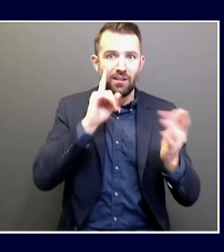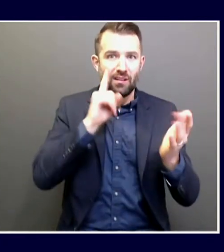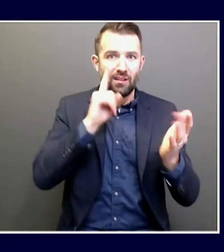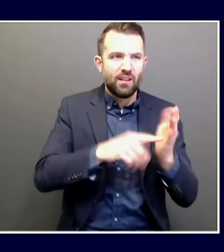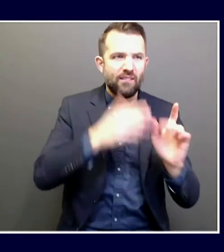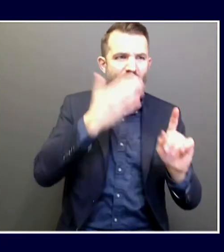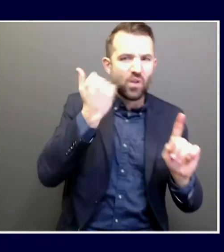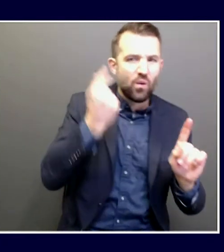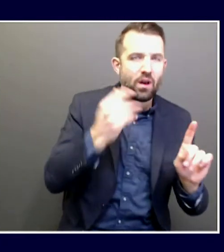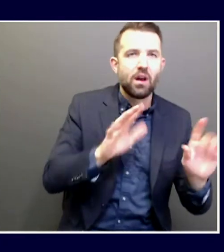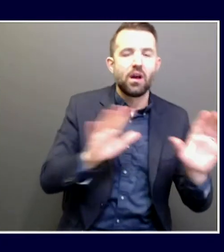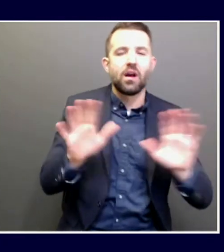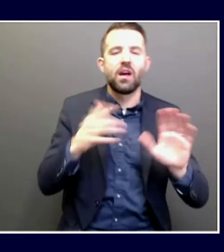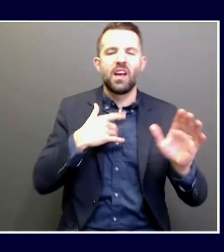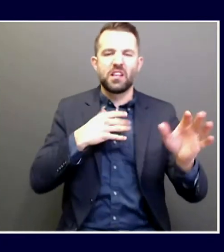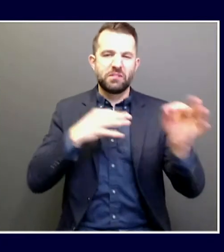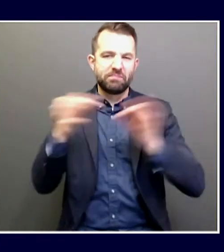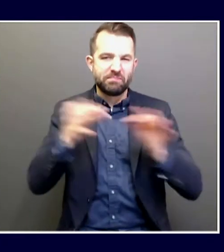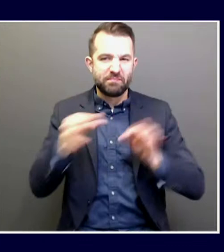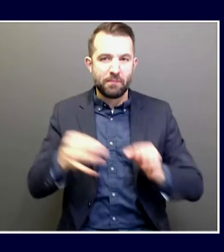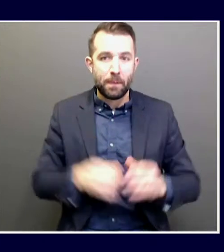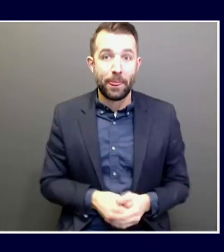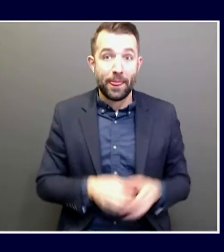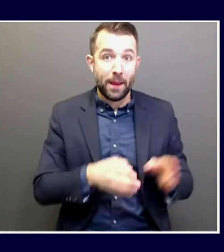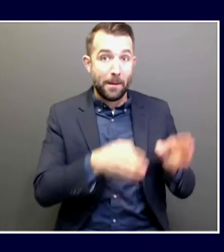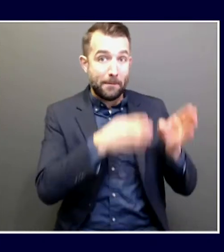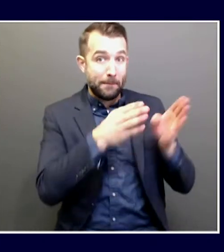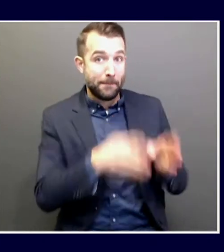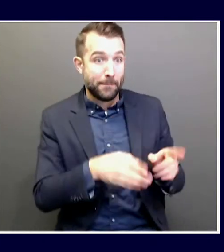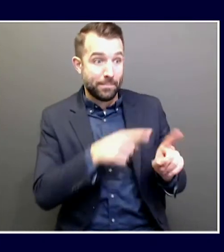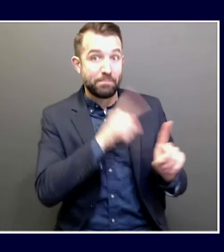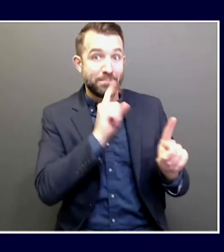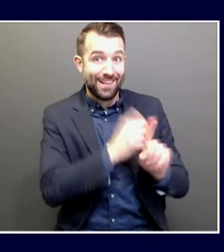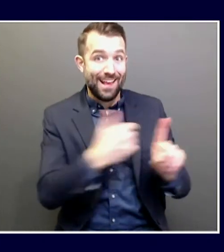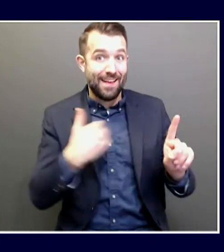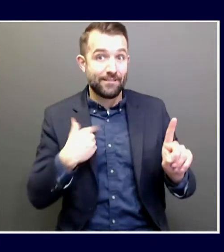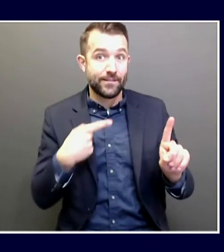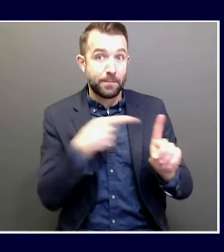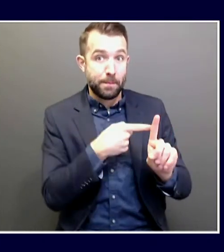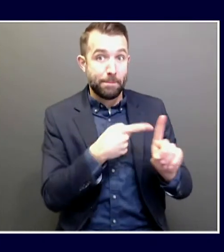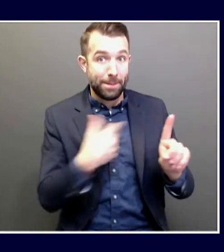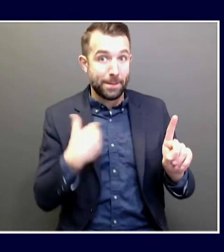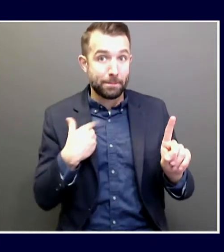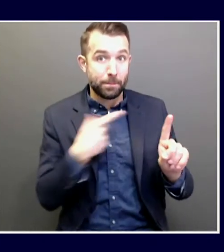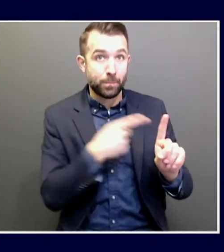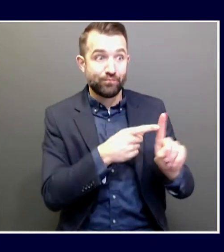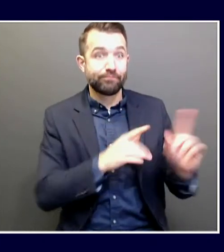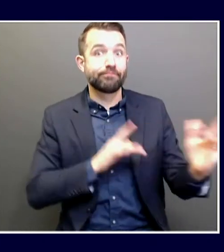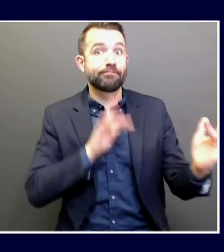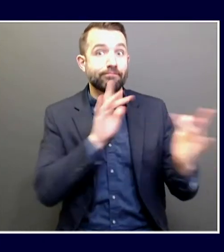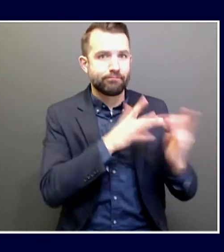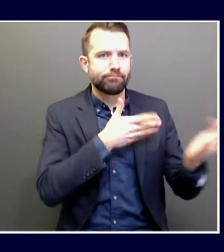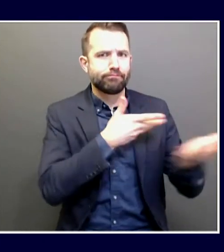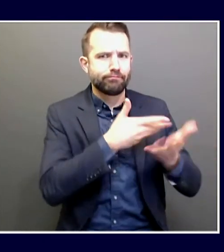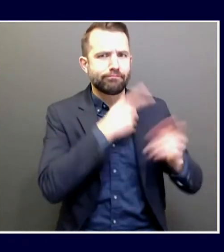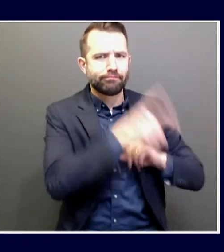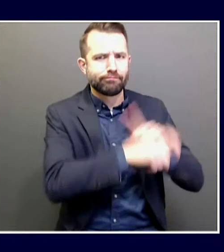to determine who they may have exposed, to identify what we all now know as a close